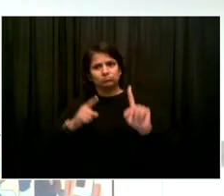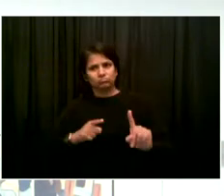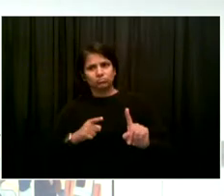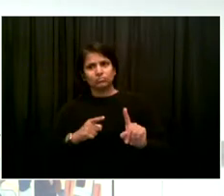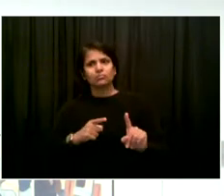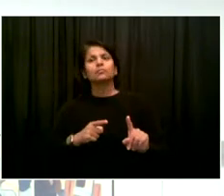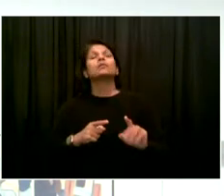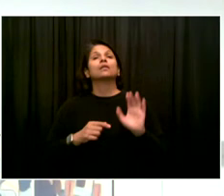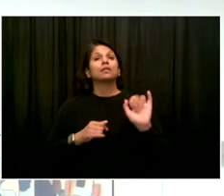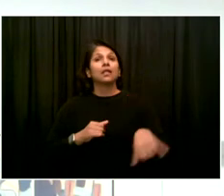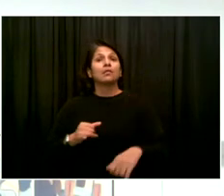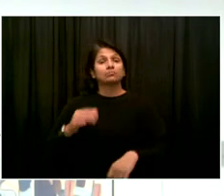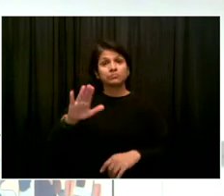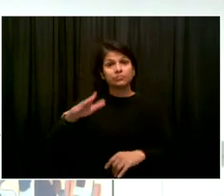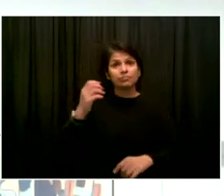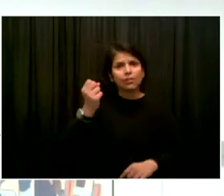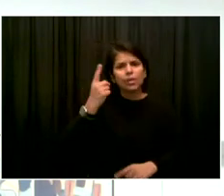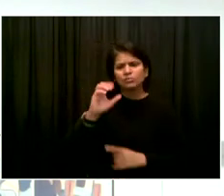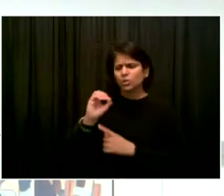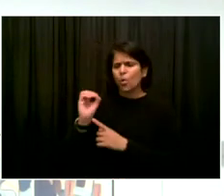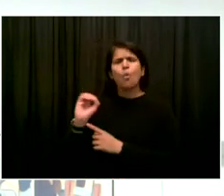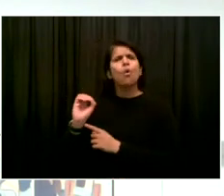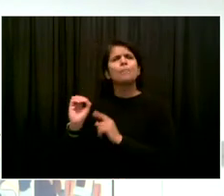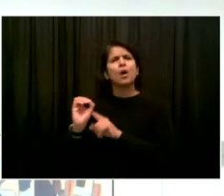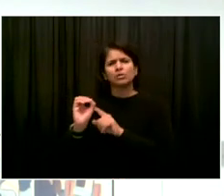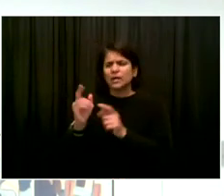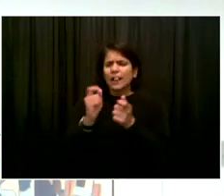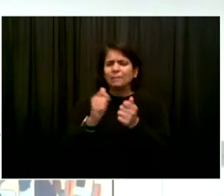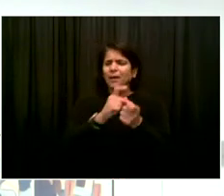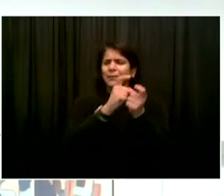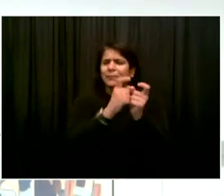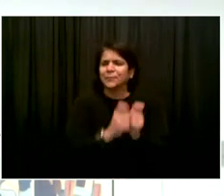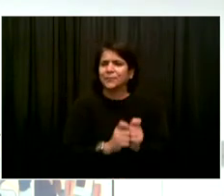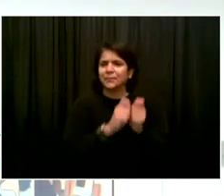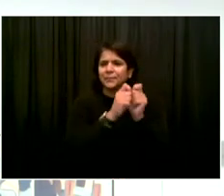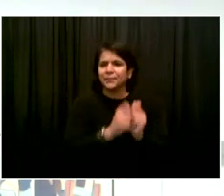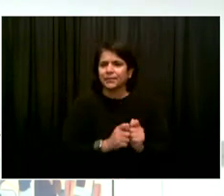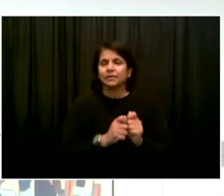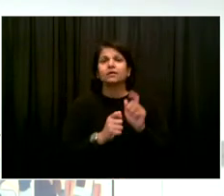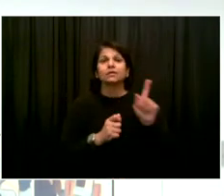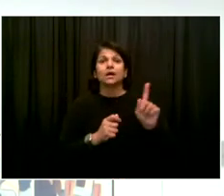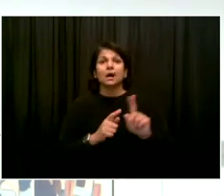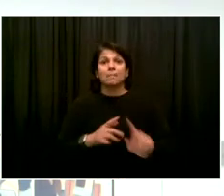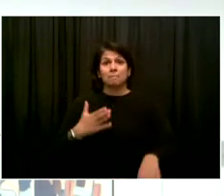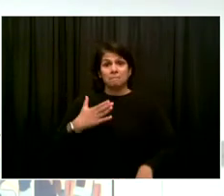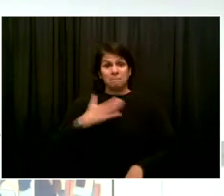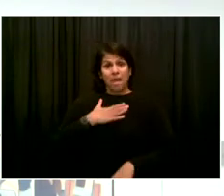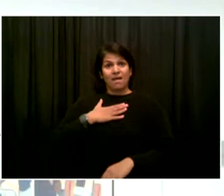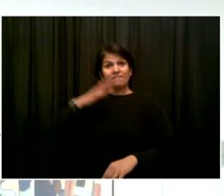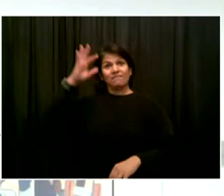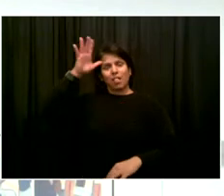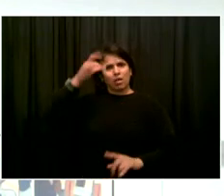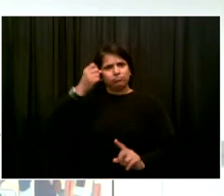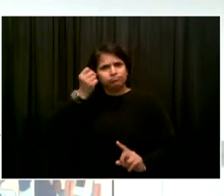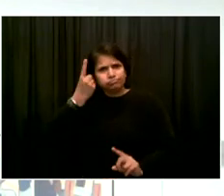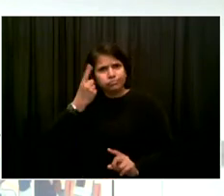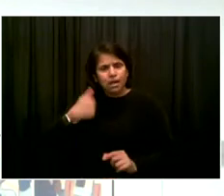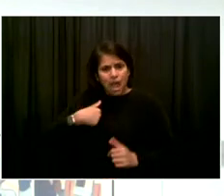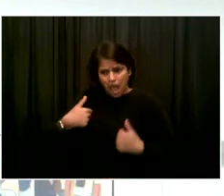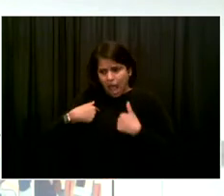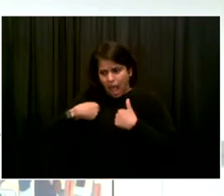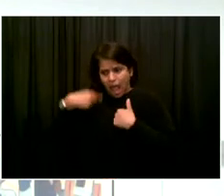as a father myself, let me say that I know parents are concerned about their kids' safety, especially during this Omicron